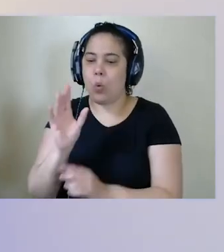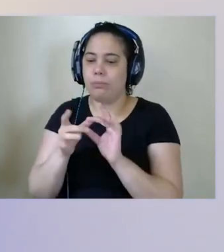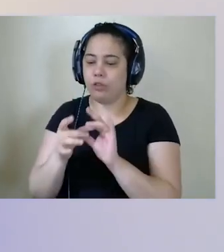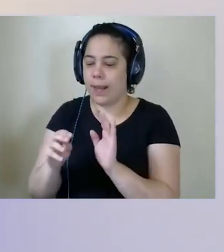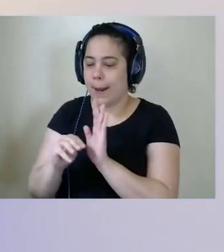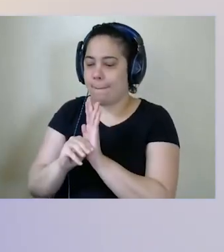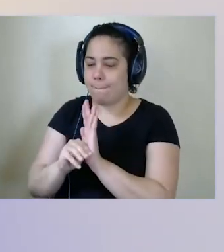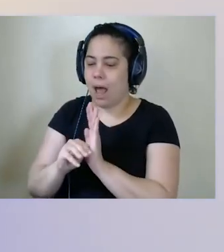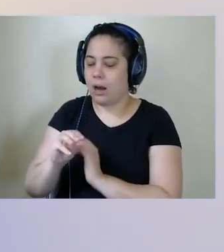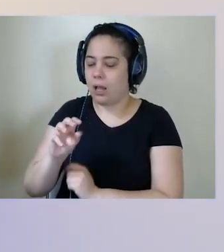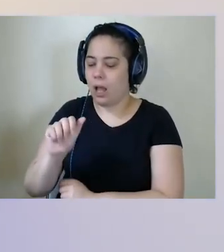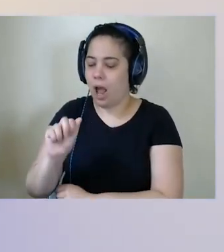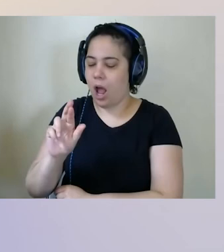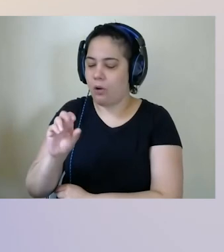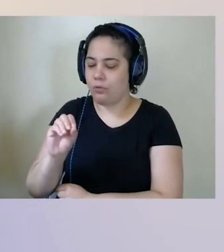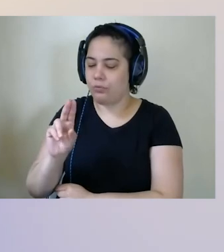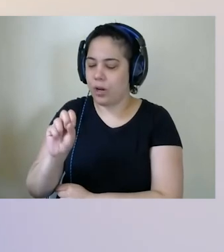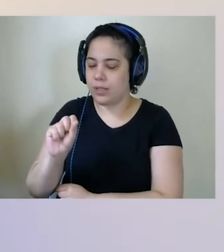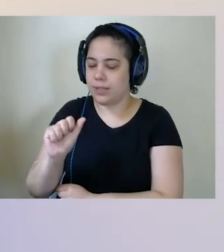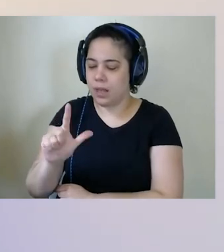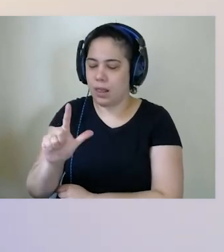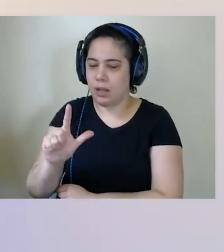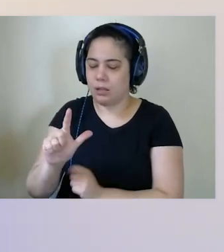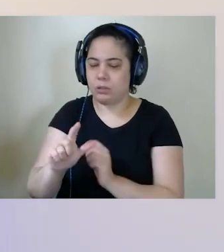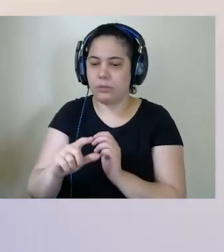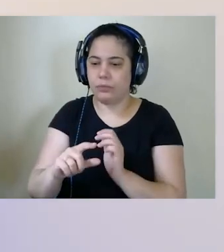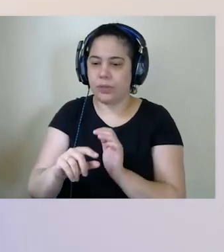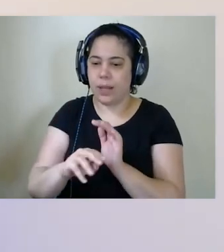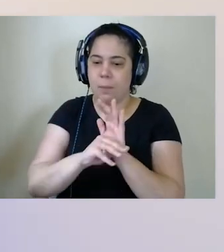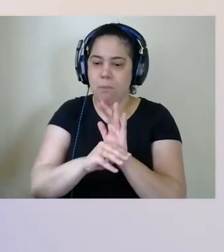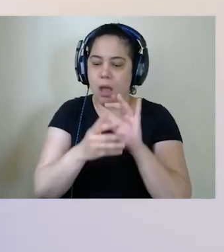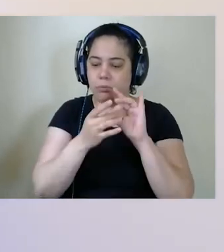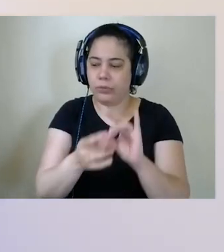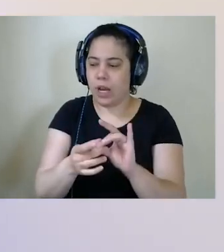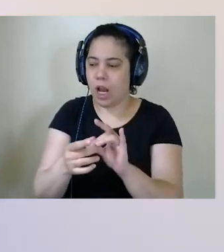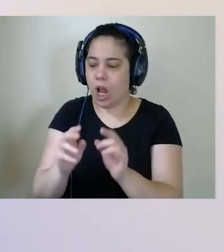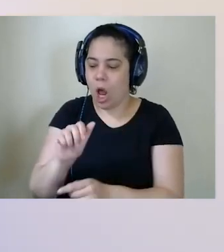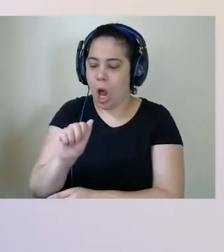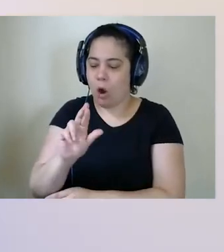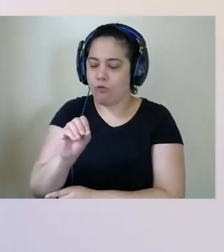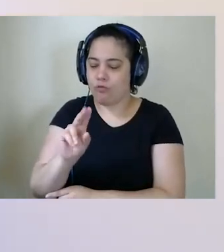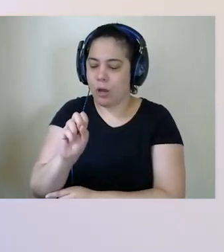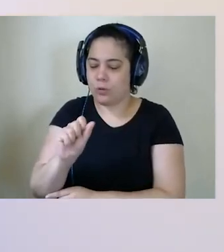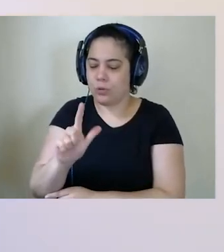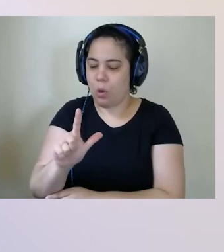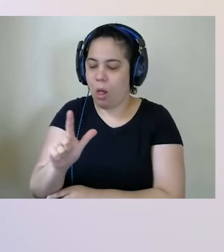bit on the arousal regulation model on in next weekend.